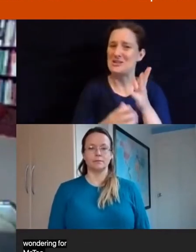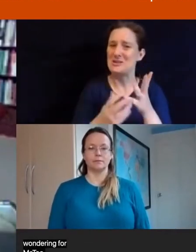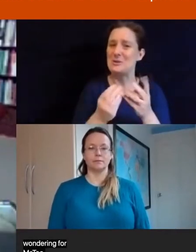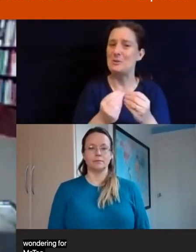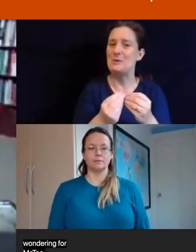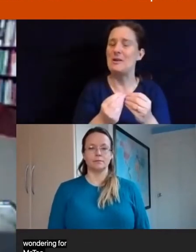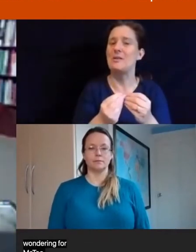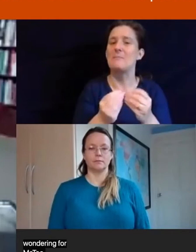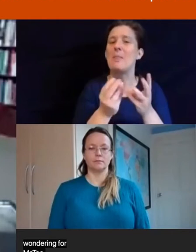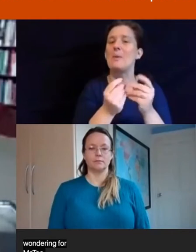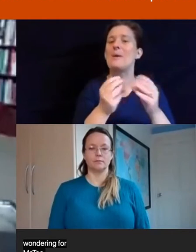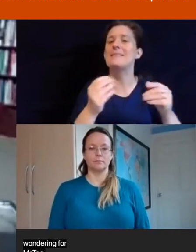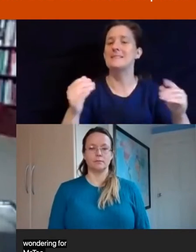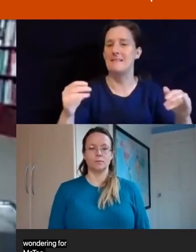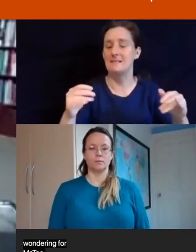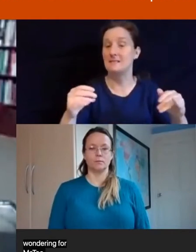the wilderness.